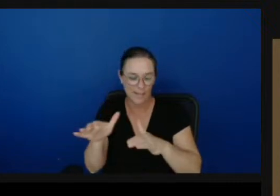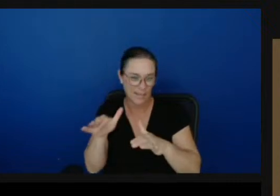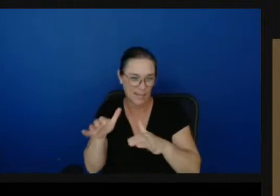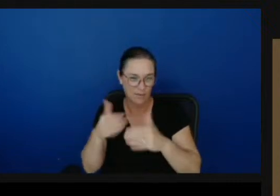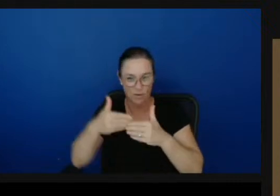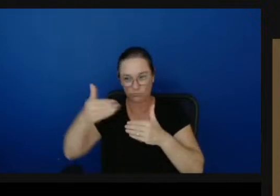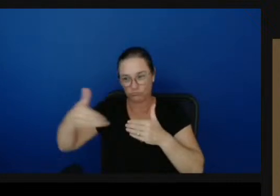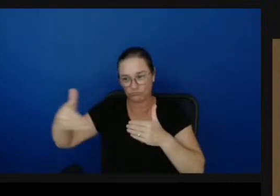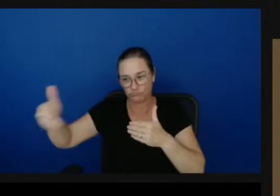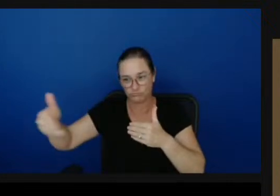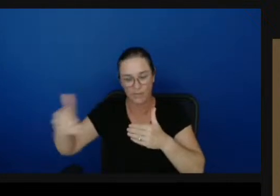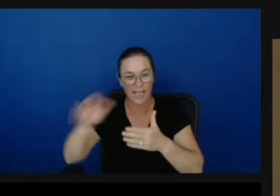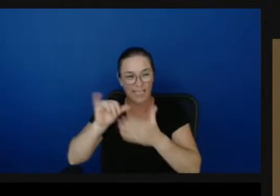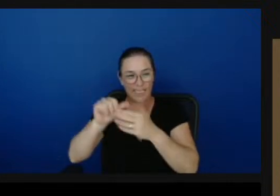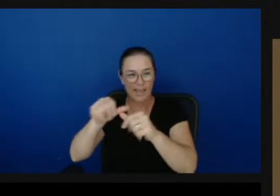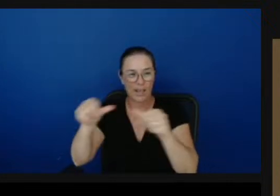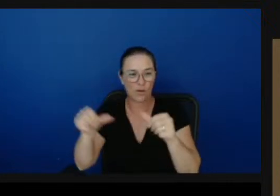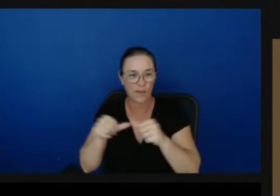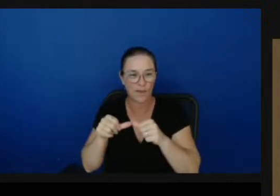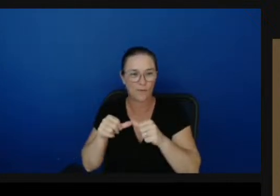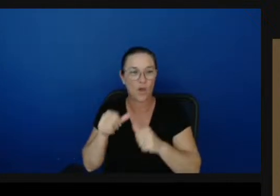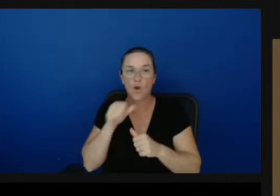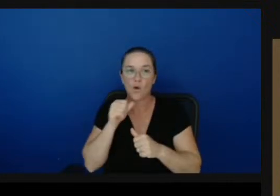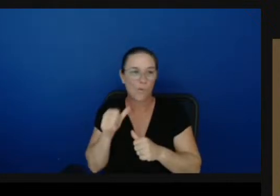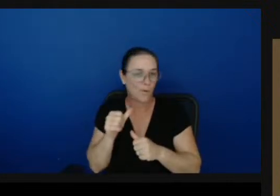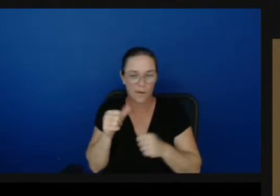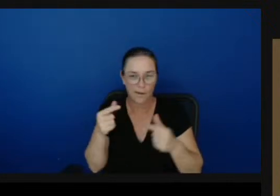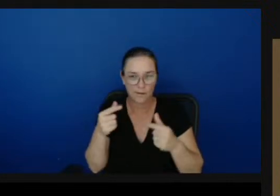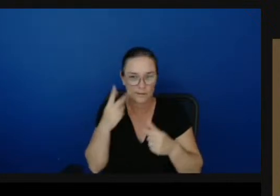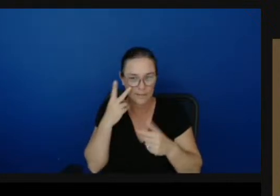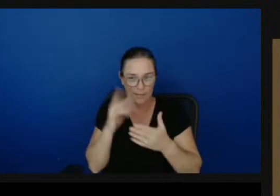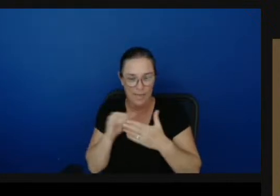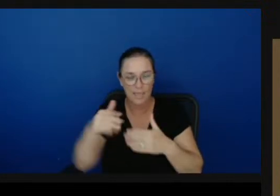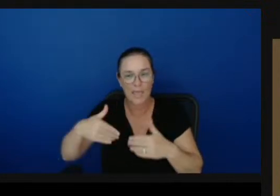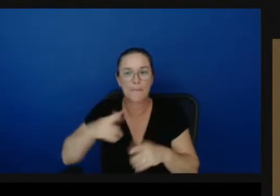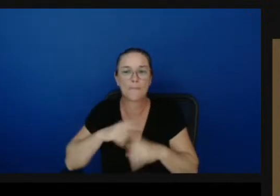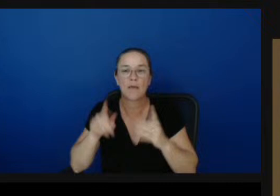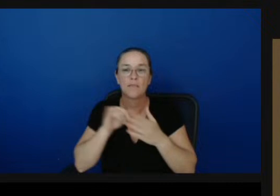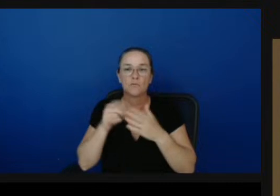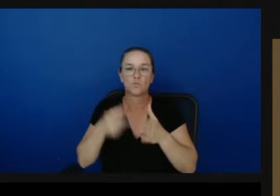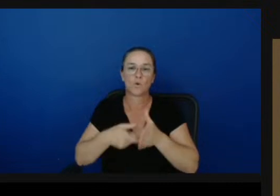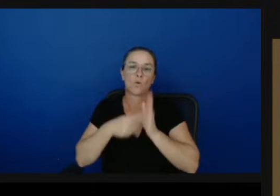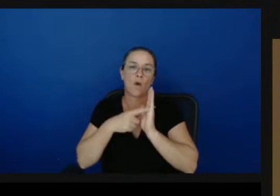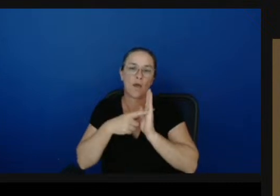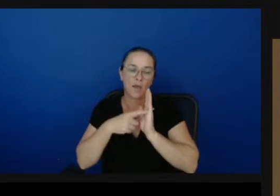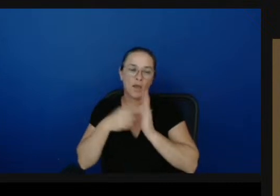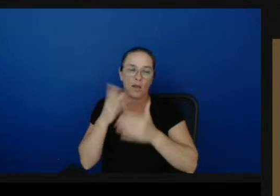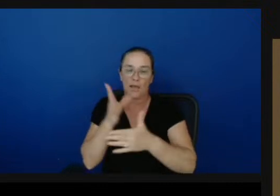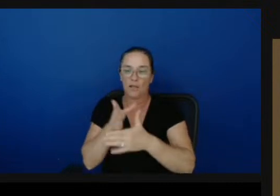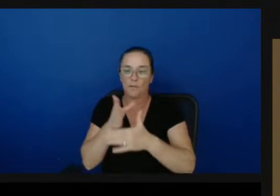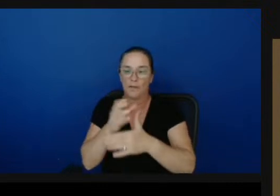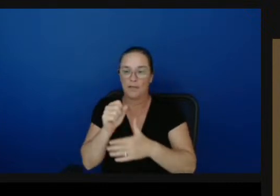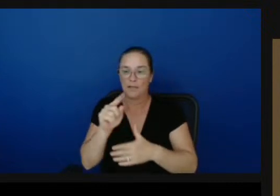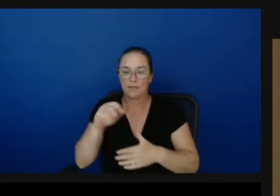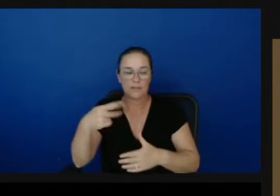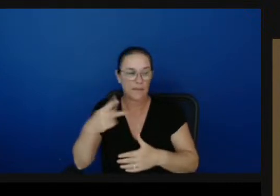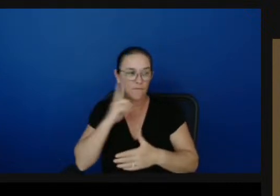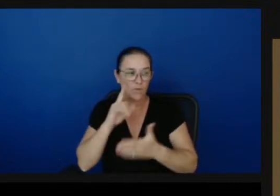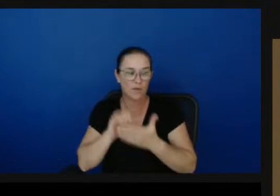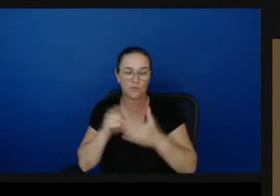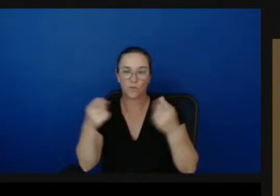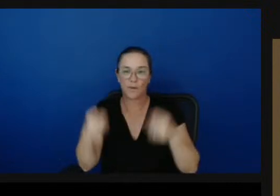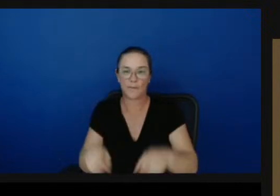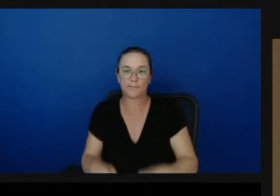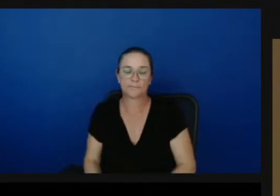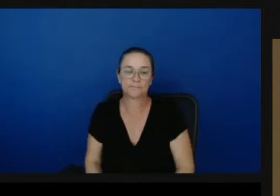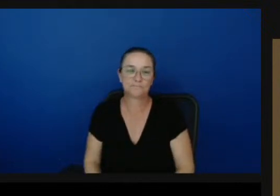actually affects people. Not that we're anywhere near that yet, but this is a required intermediate step for that to happen, right? So